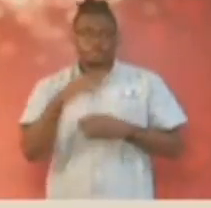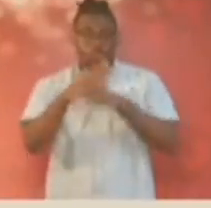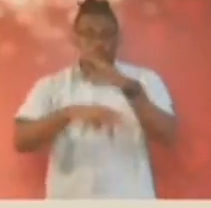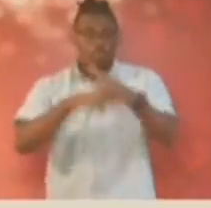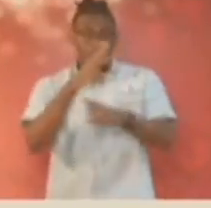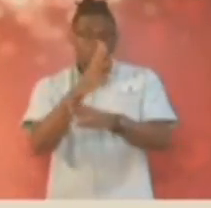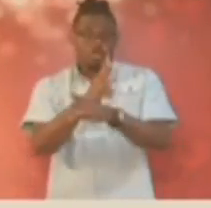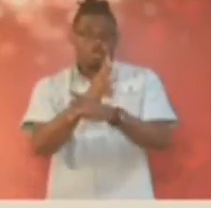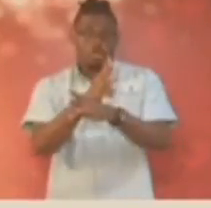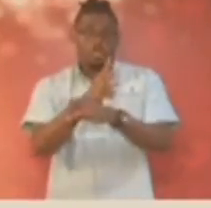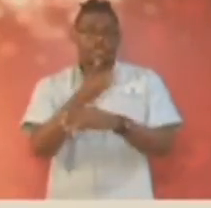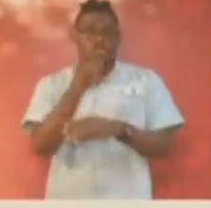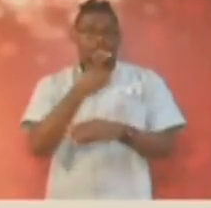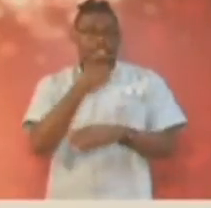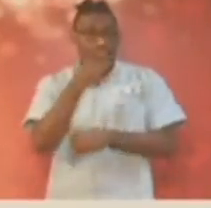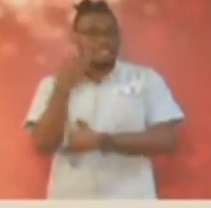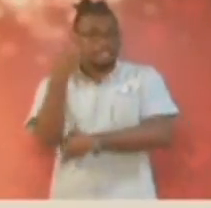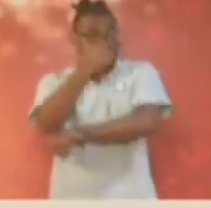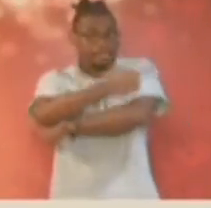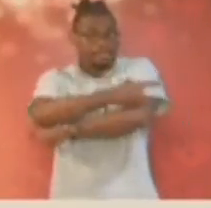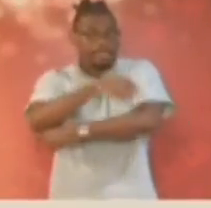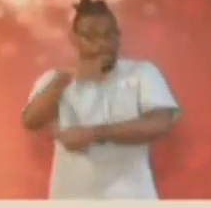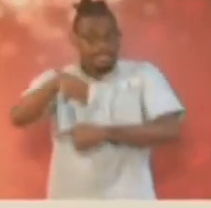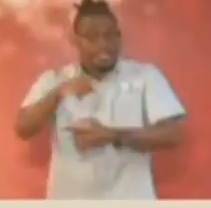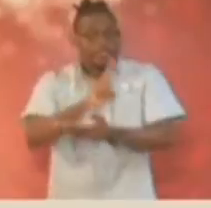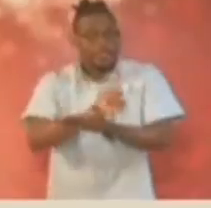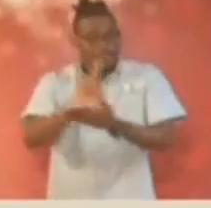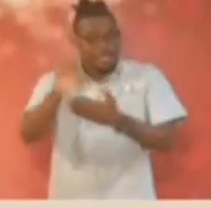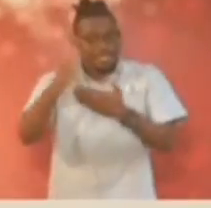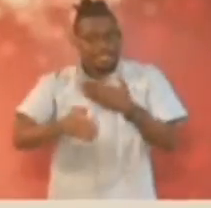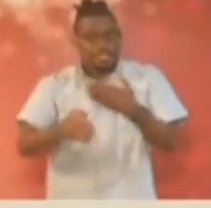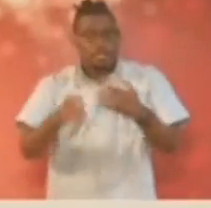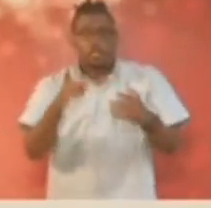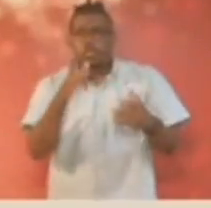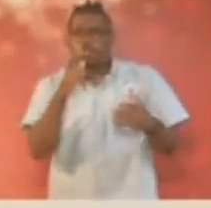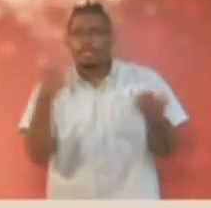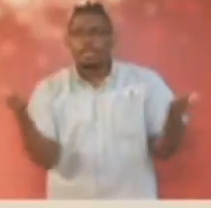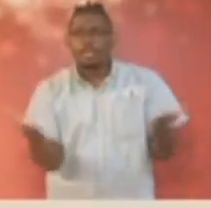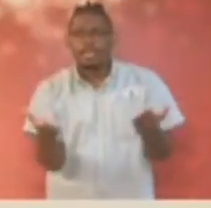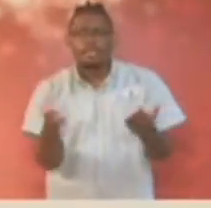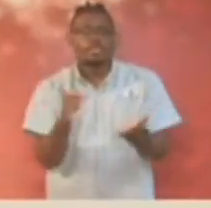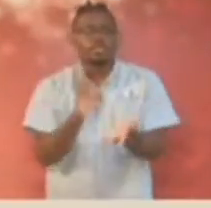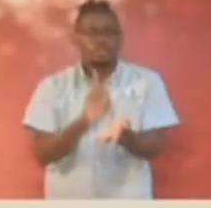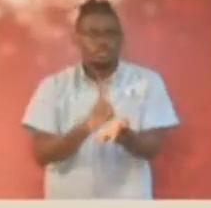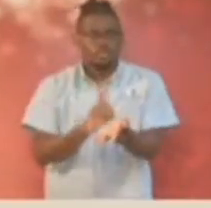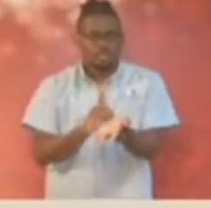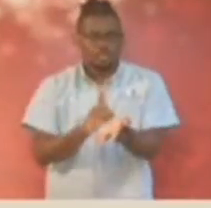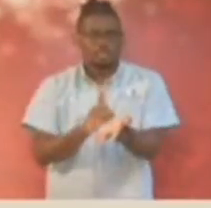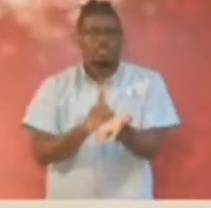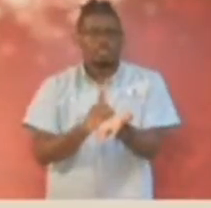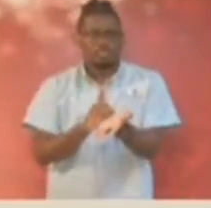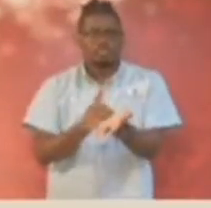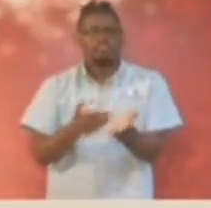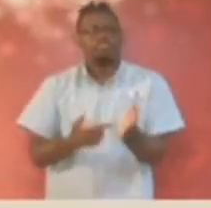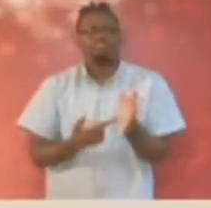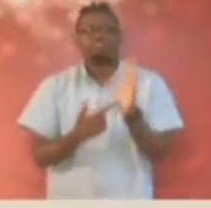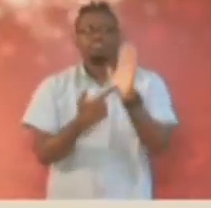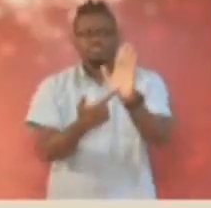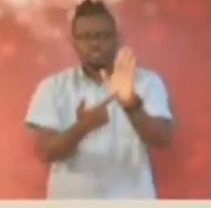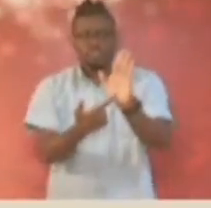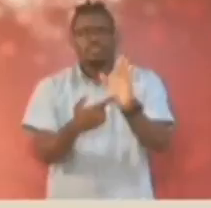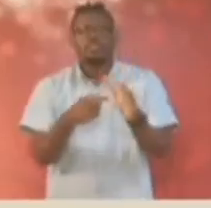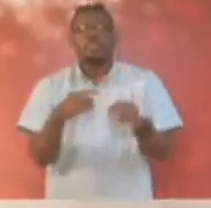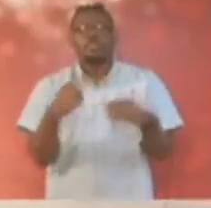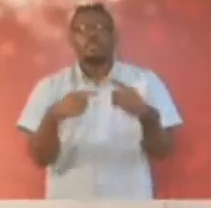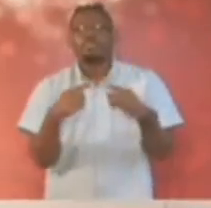weekend and this fact, Dr. Doon will present on diabetes and its relation to